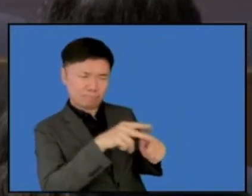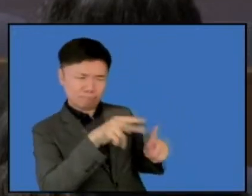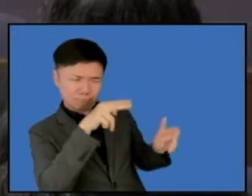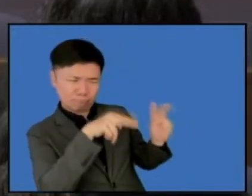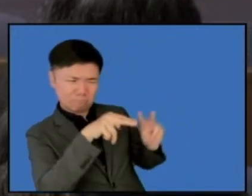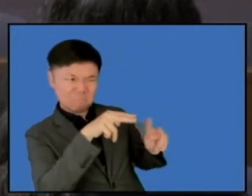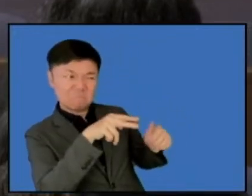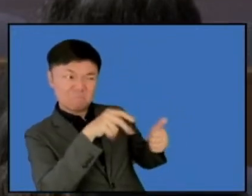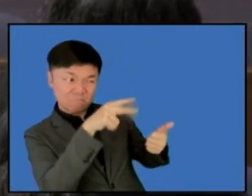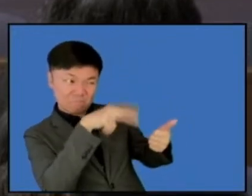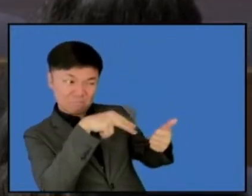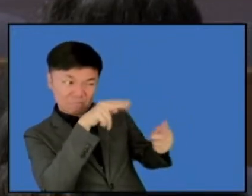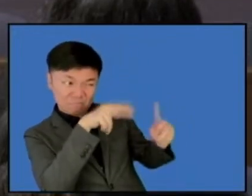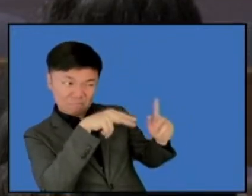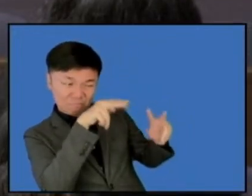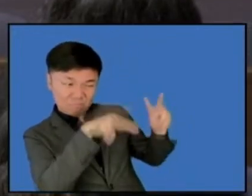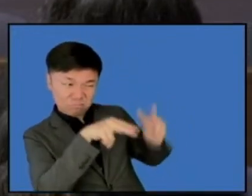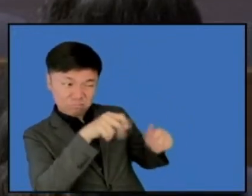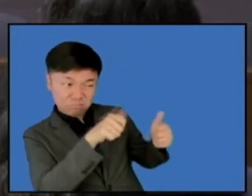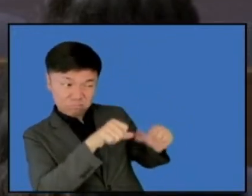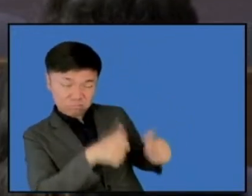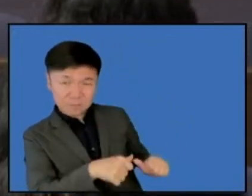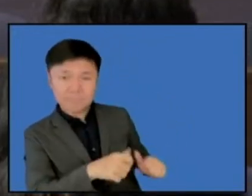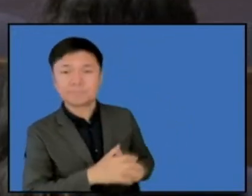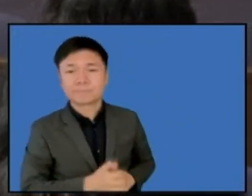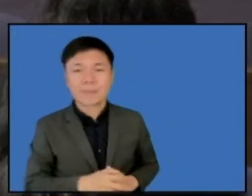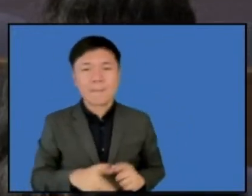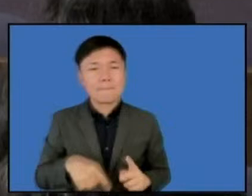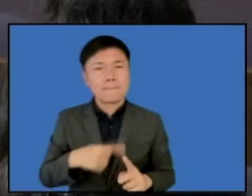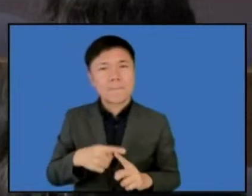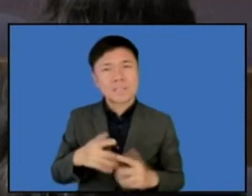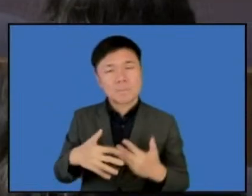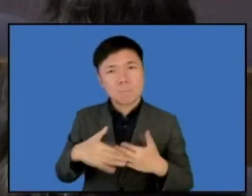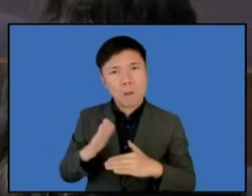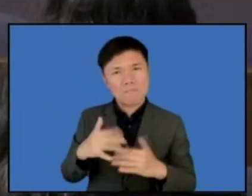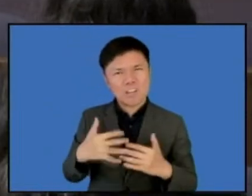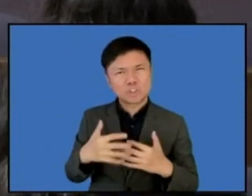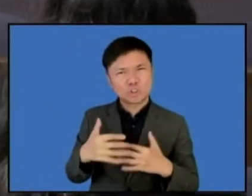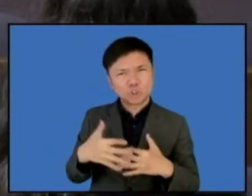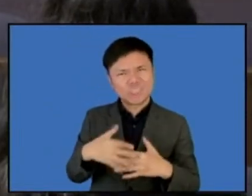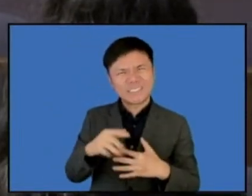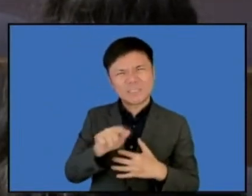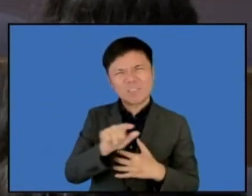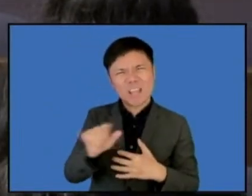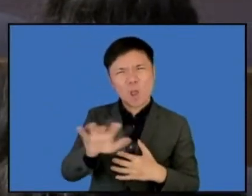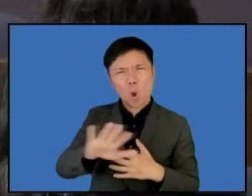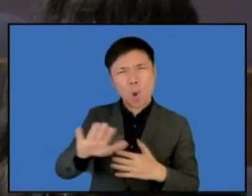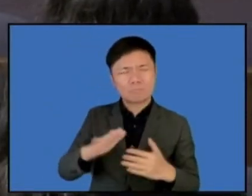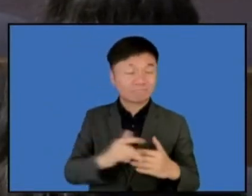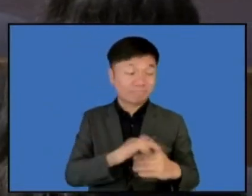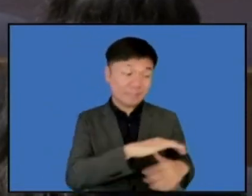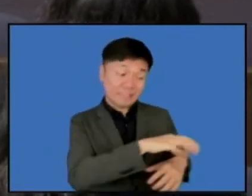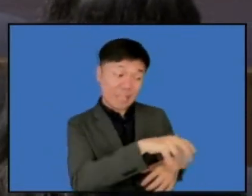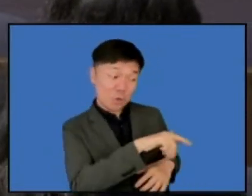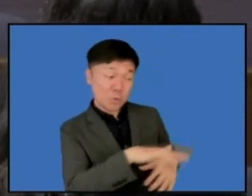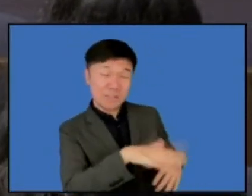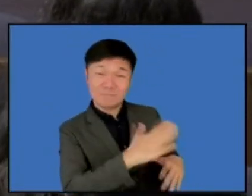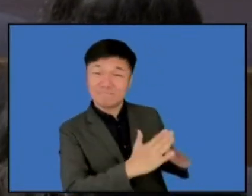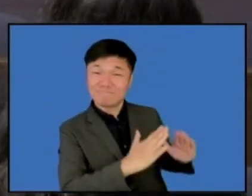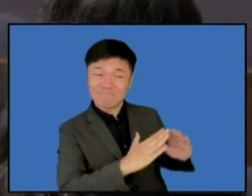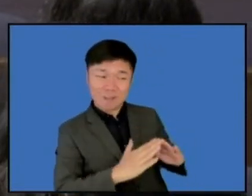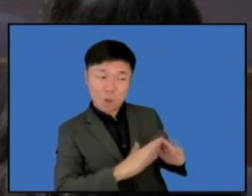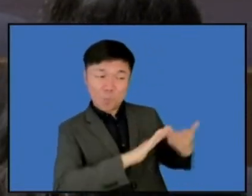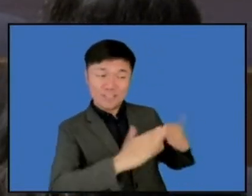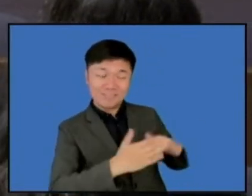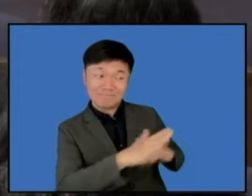the recognition of and legal protections for indigenous peoples, especially in their home countries. In particular, ensure the implementation